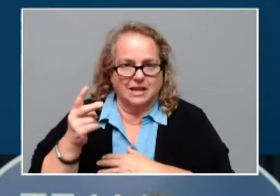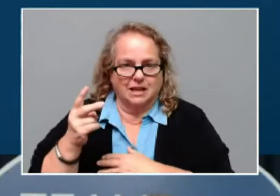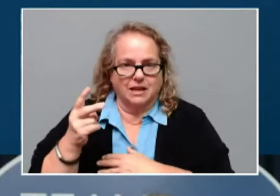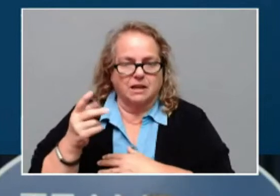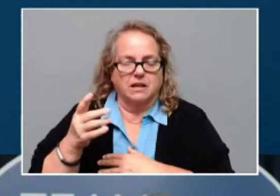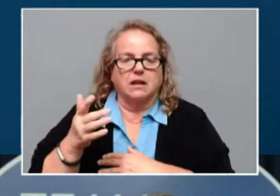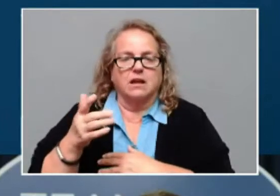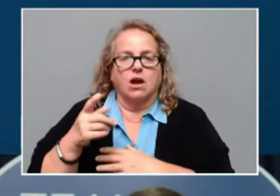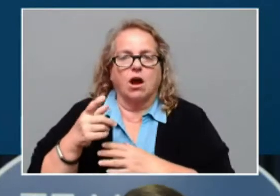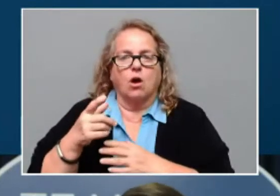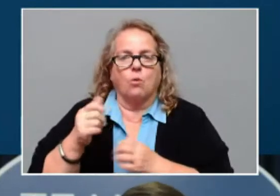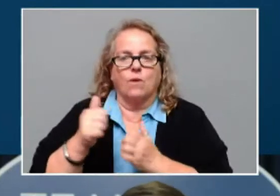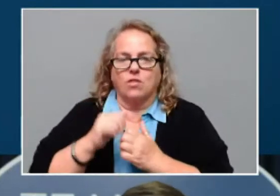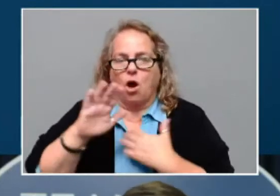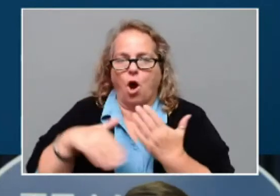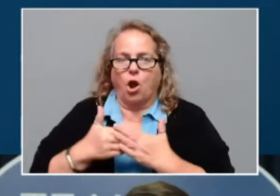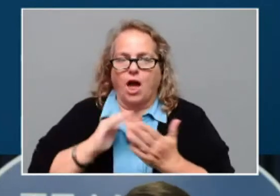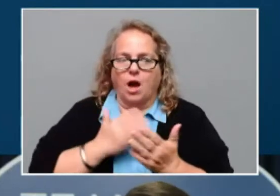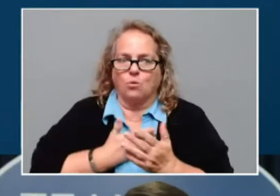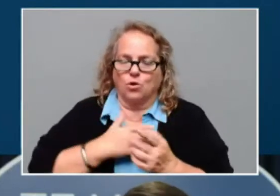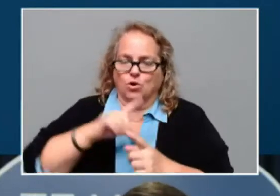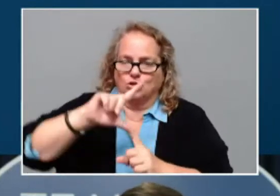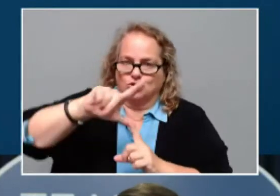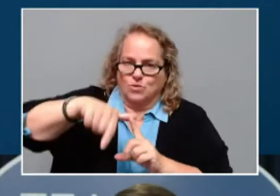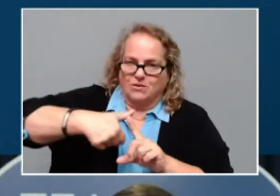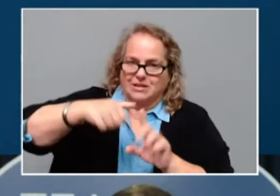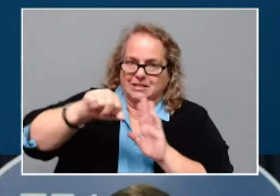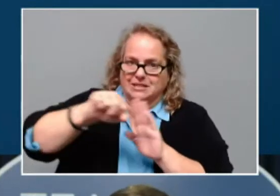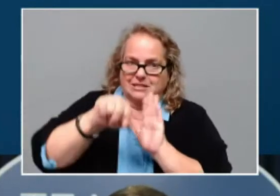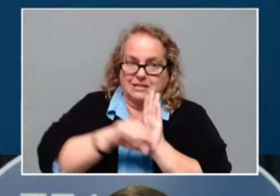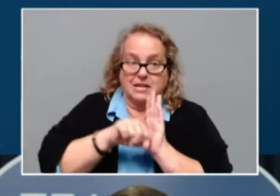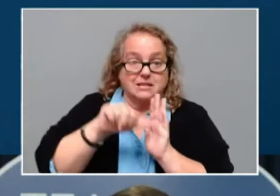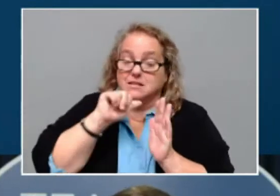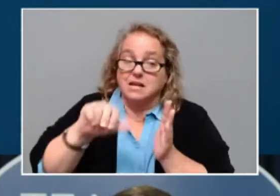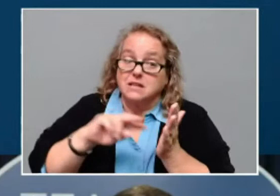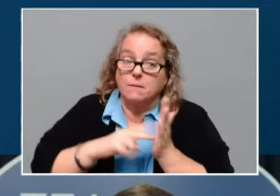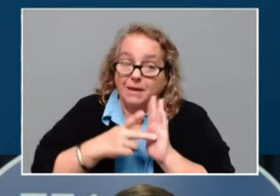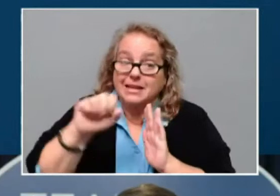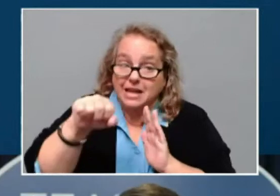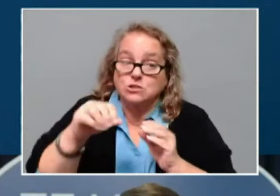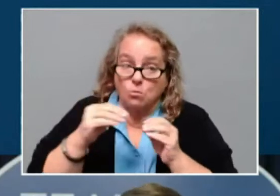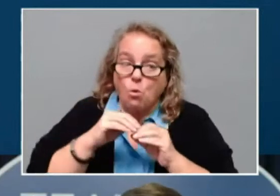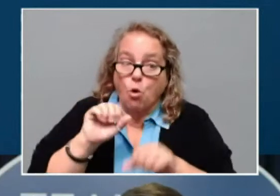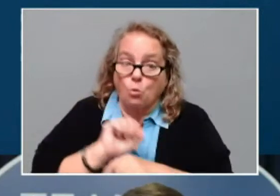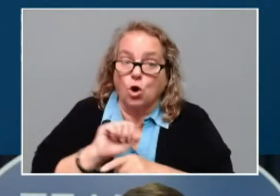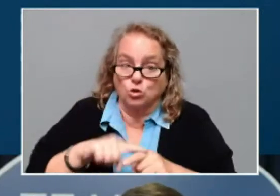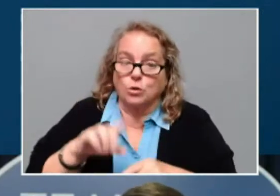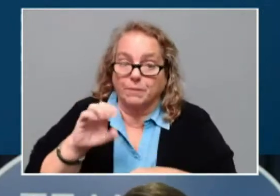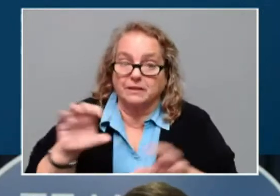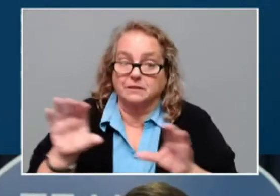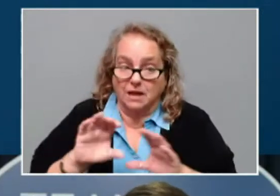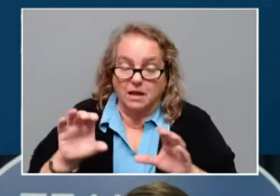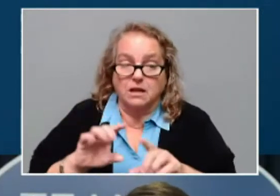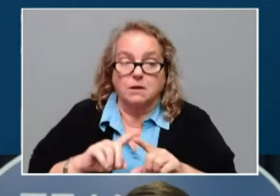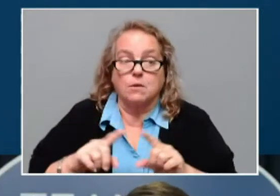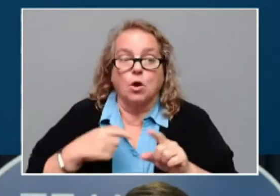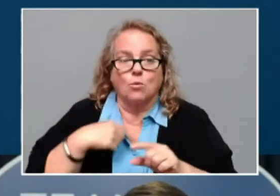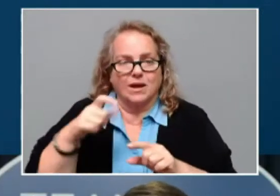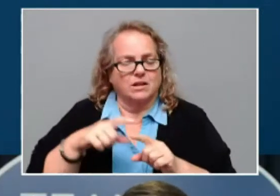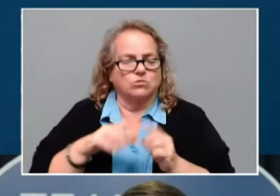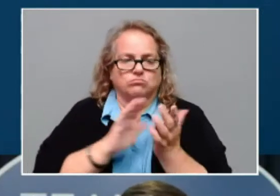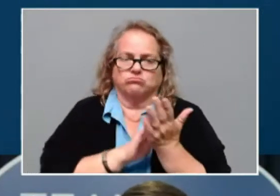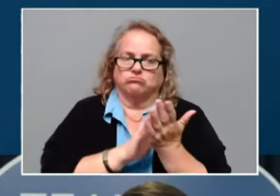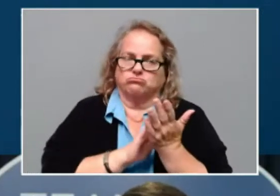states. That does not mean that there isn't more work to be done, but we need to give an attaboy and attagirl to so many